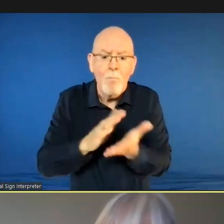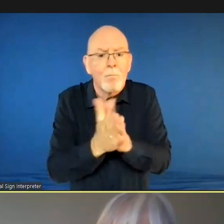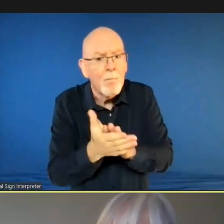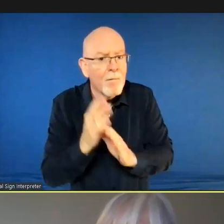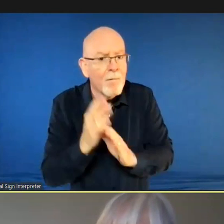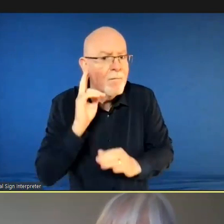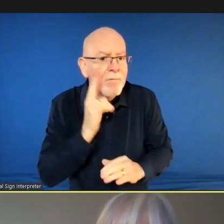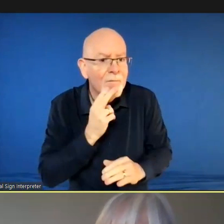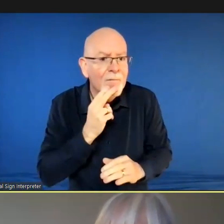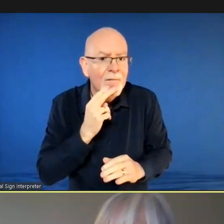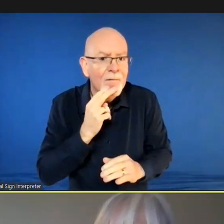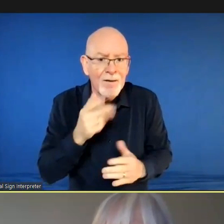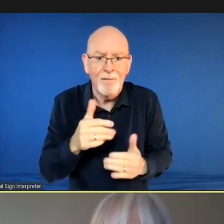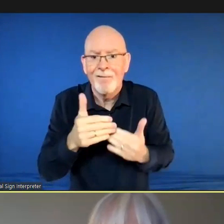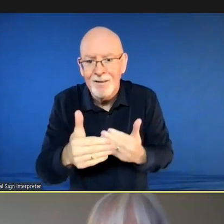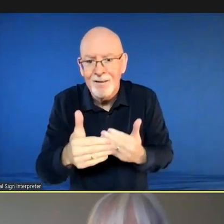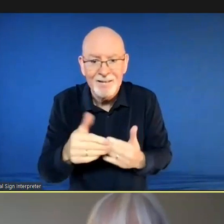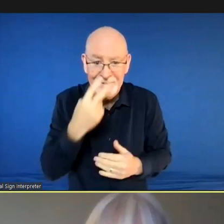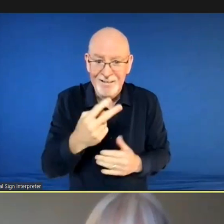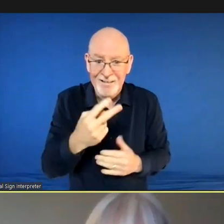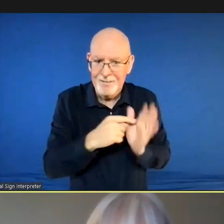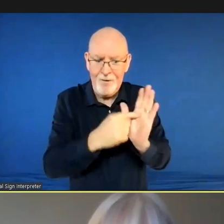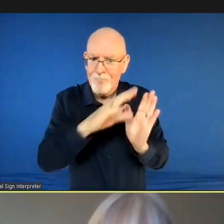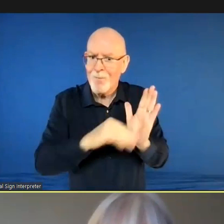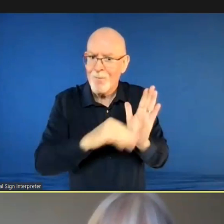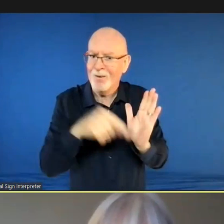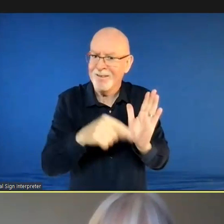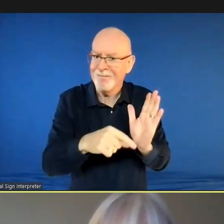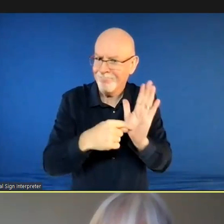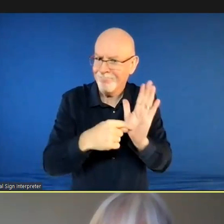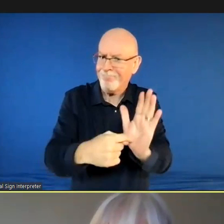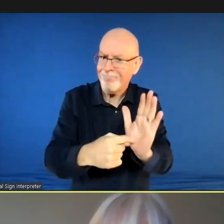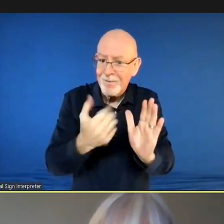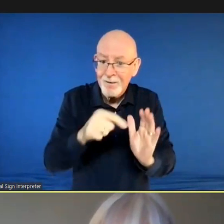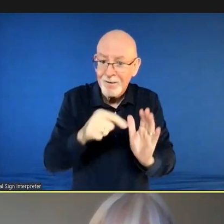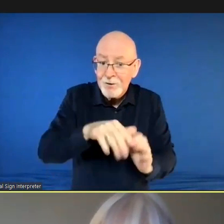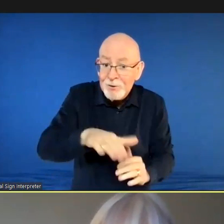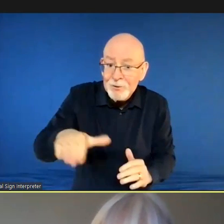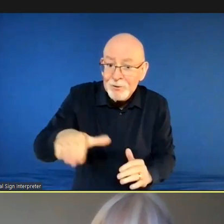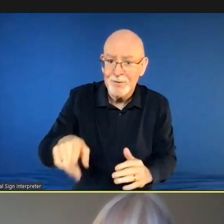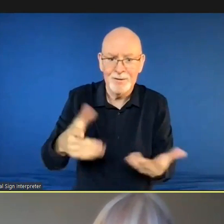children can most effectively be supported and how they can be supported now.